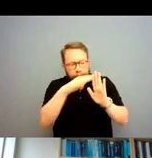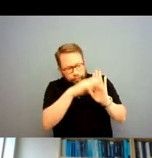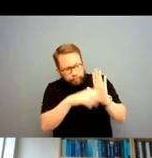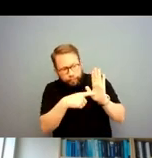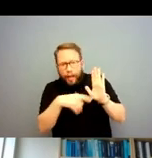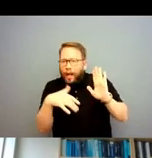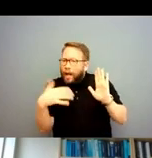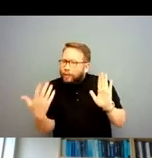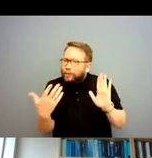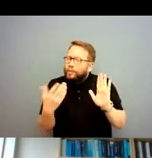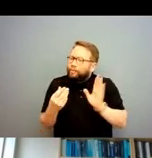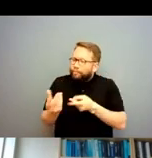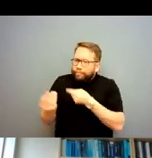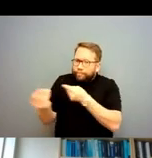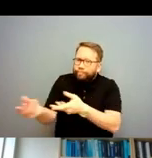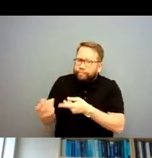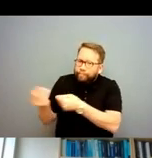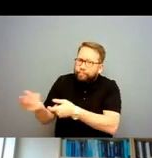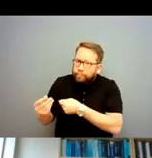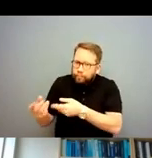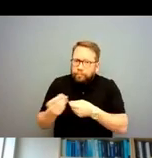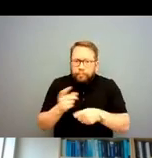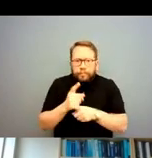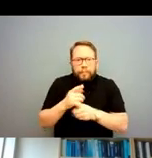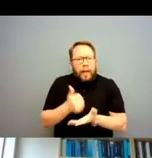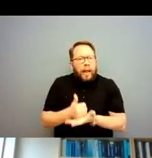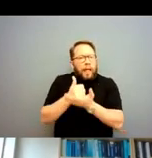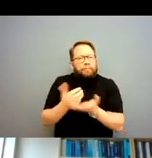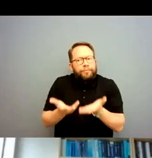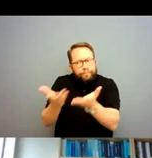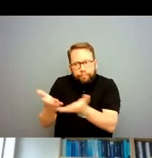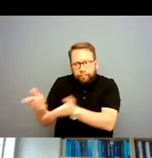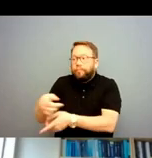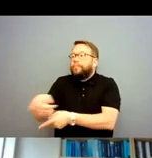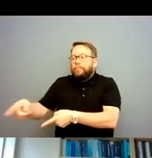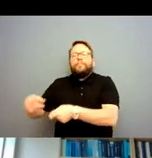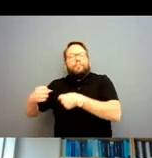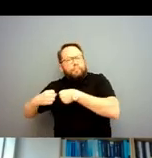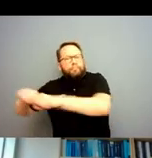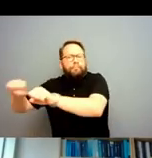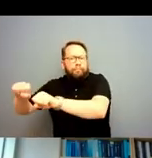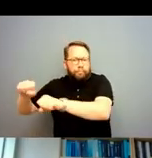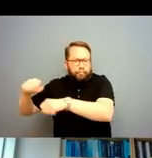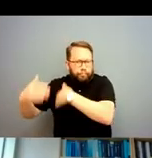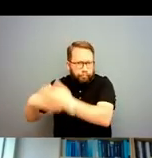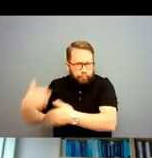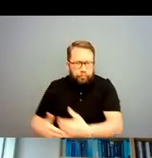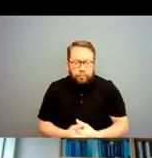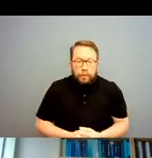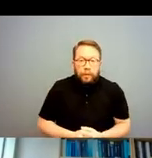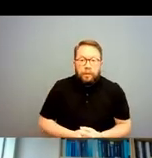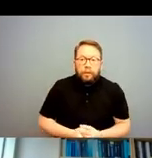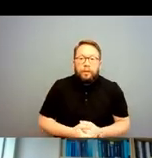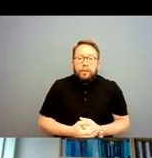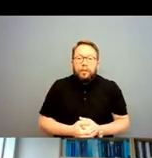And I have mentioned a few in this presentation. First, you have the UN treaty bodies, you have the